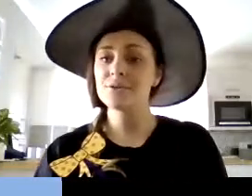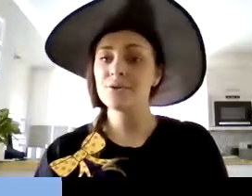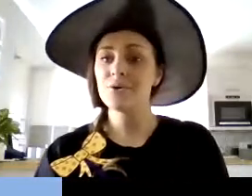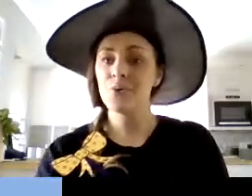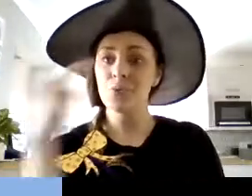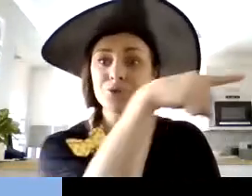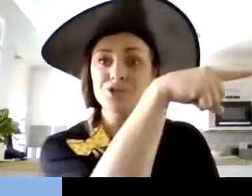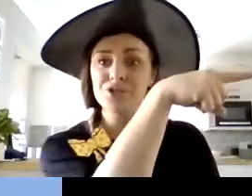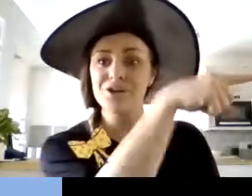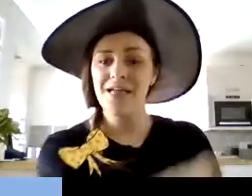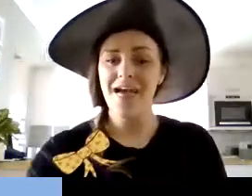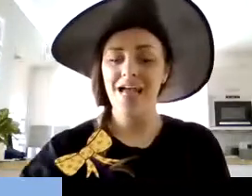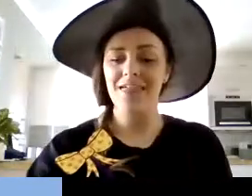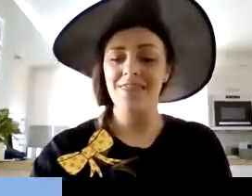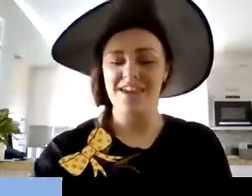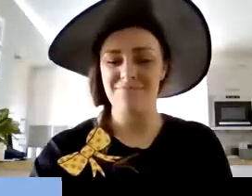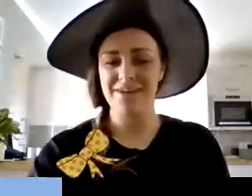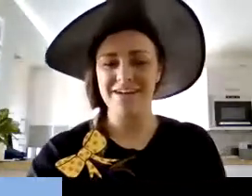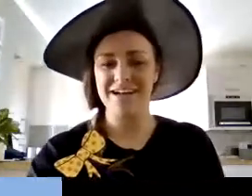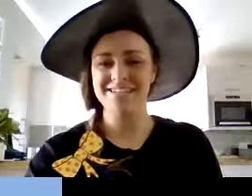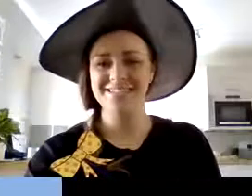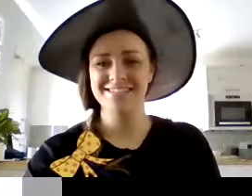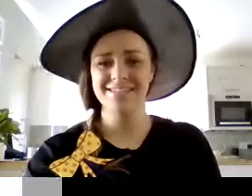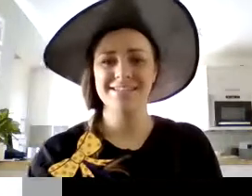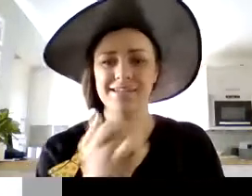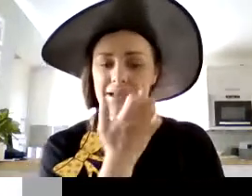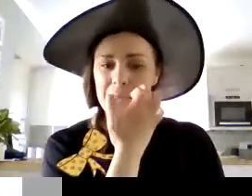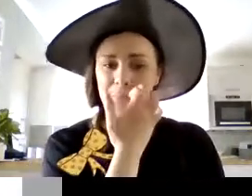and whoosh, they were gone.